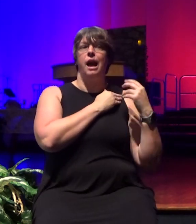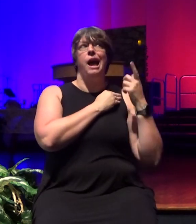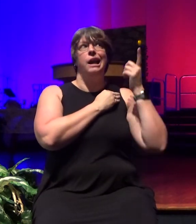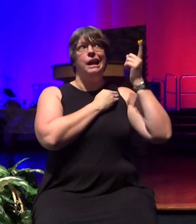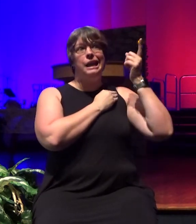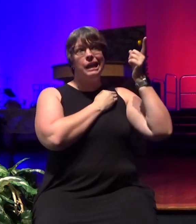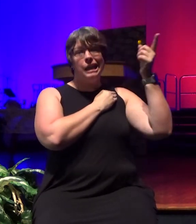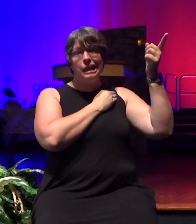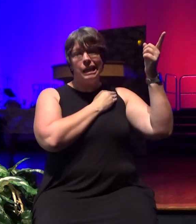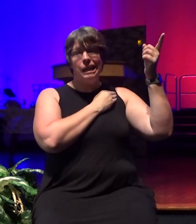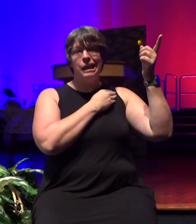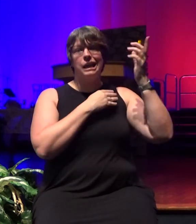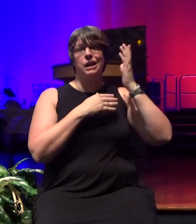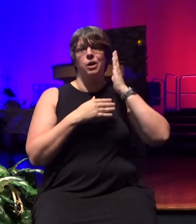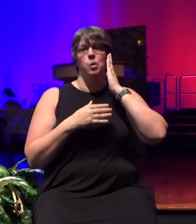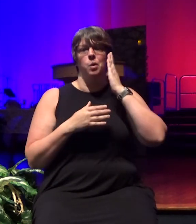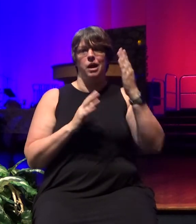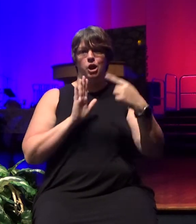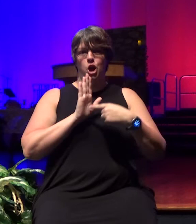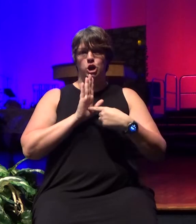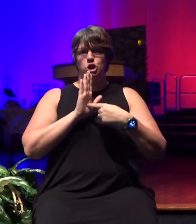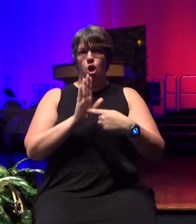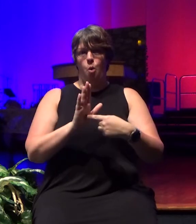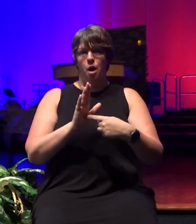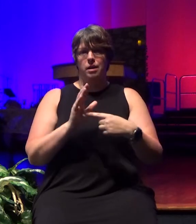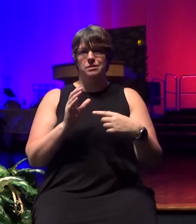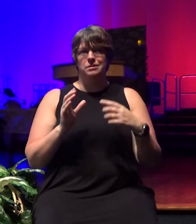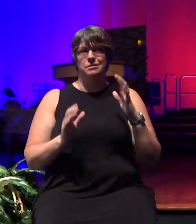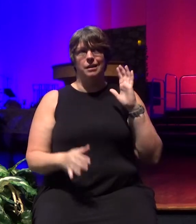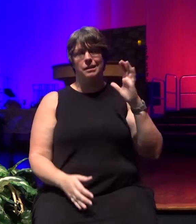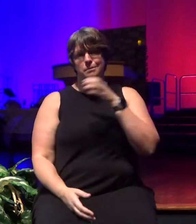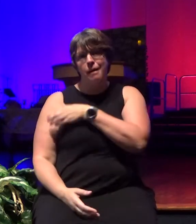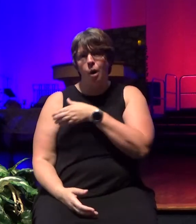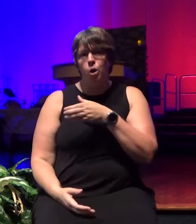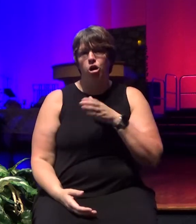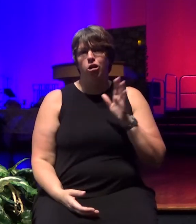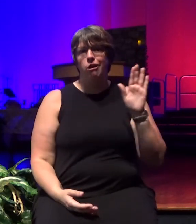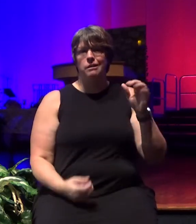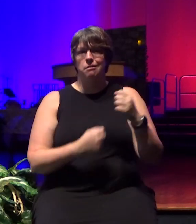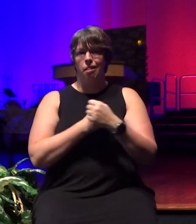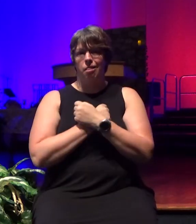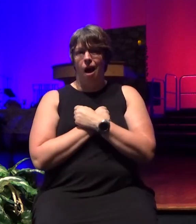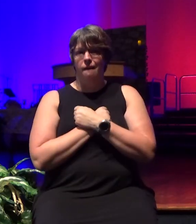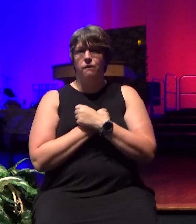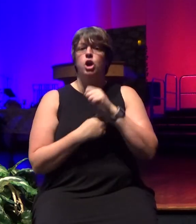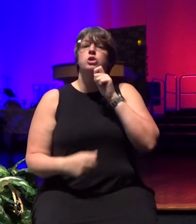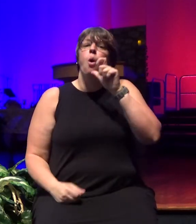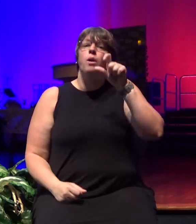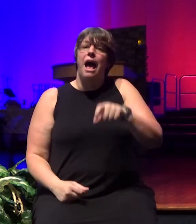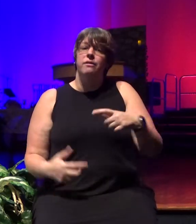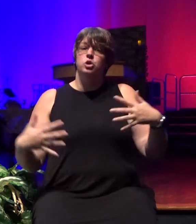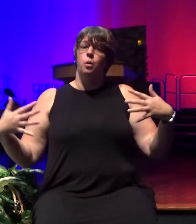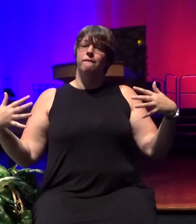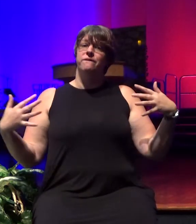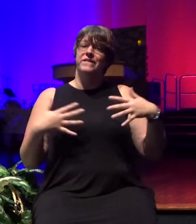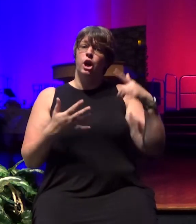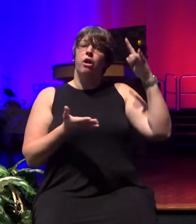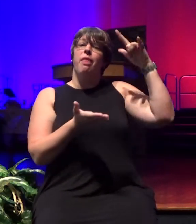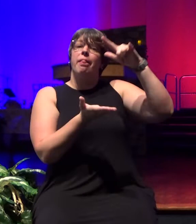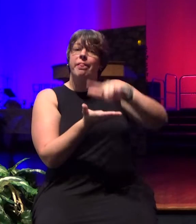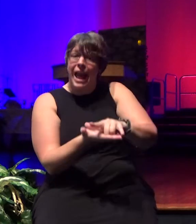He landed, thank God he landed that plane. And I think